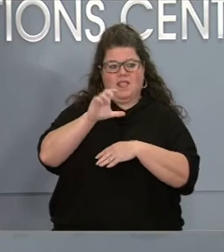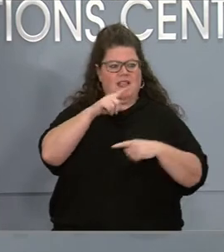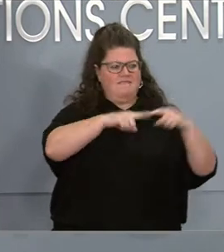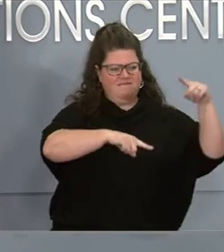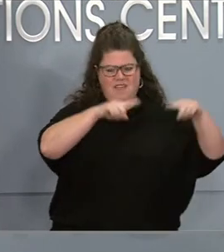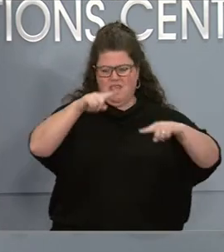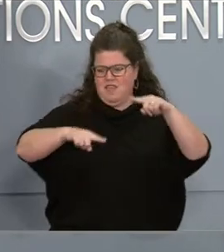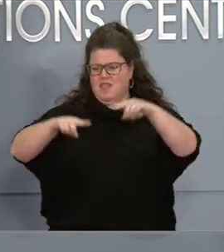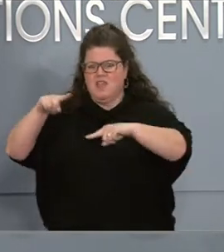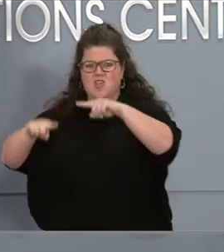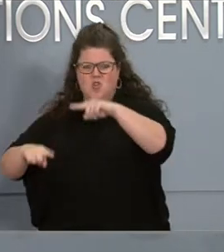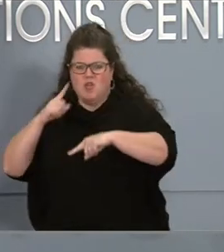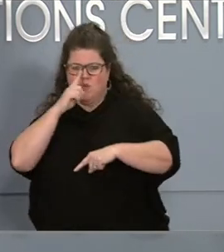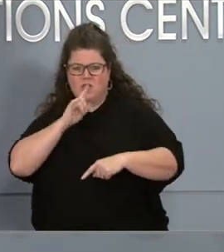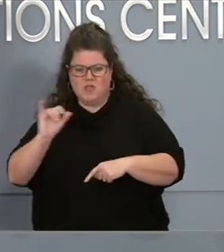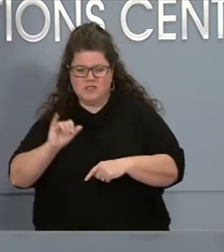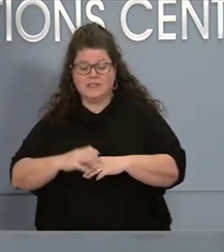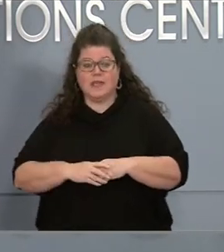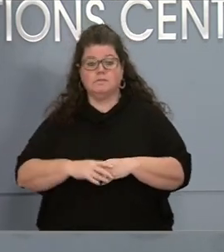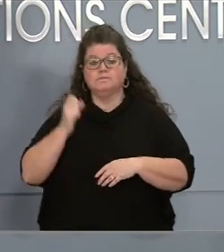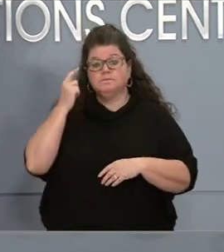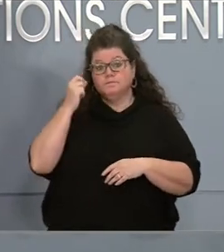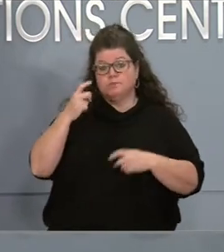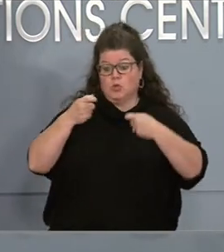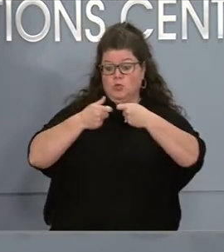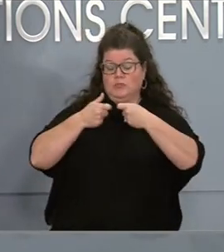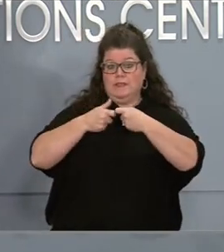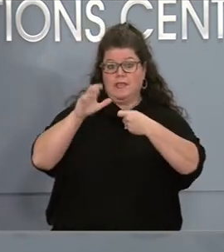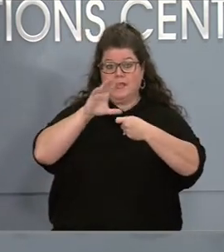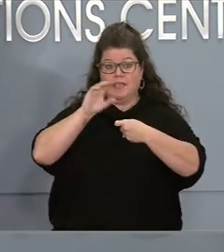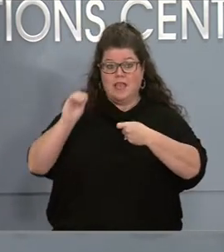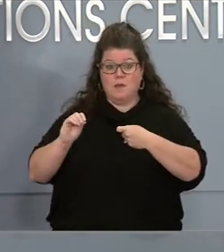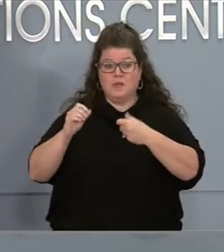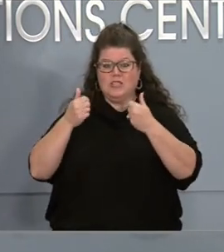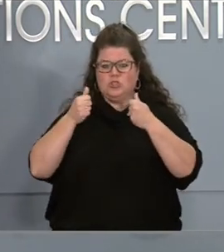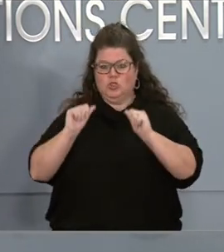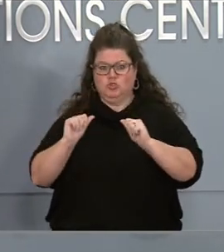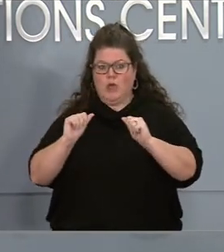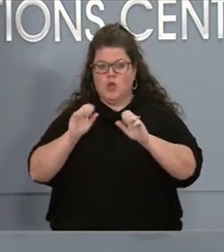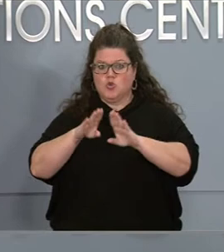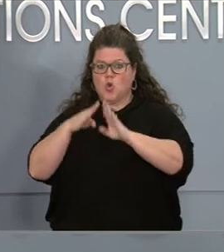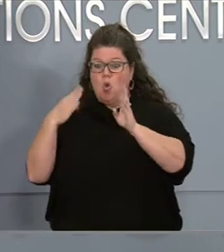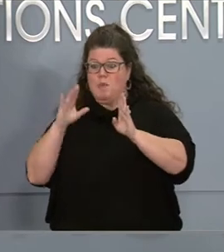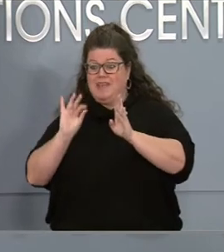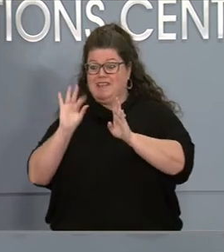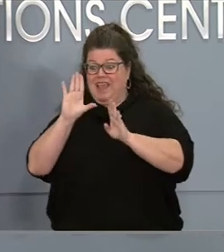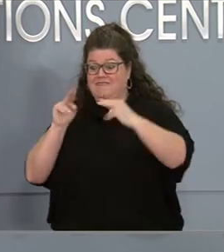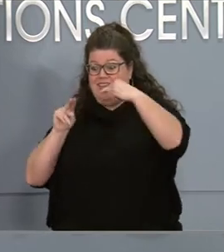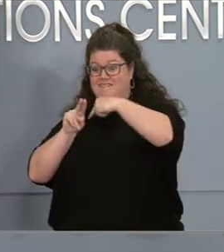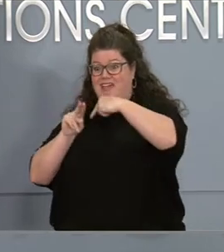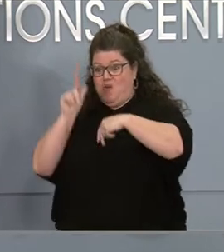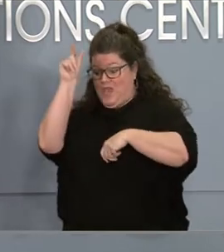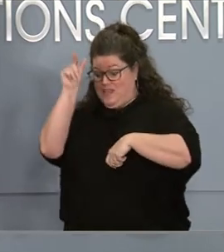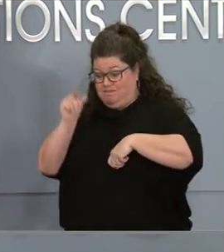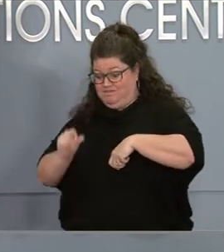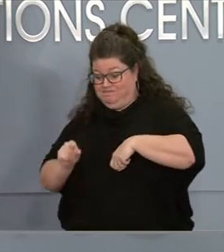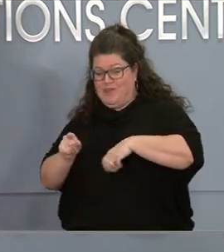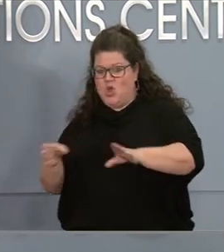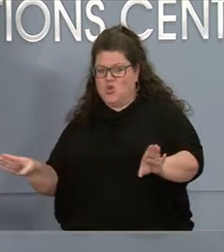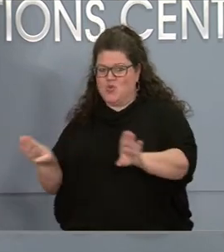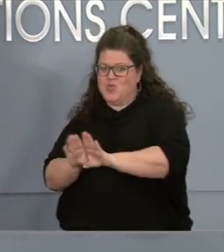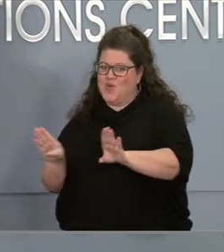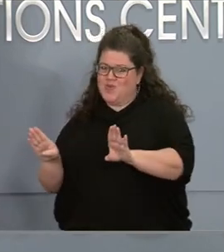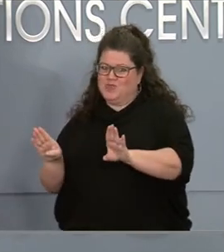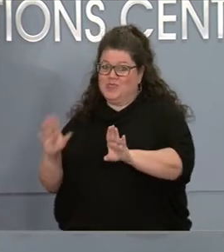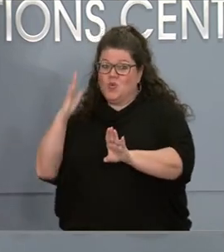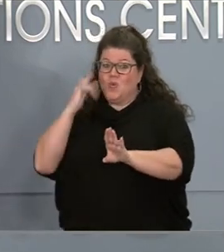areas. Utility companies are working to open up a short section of I-95 in Robeson County that's been closed